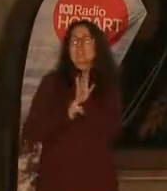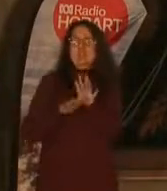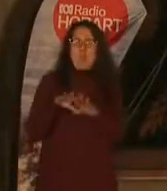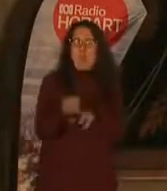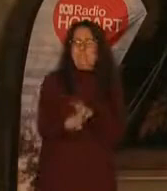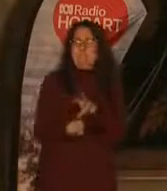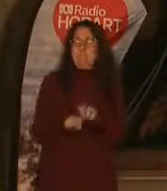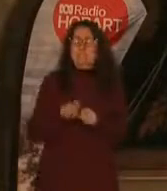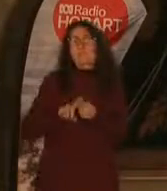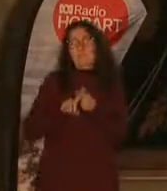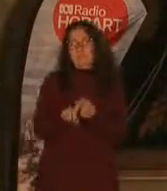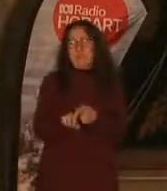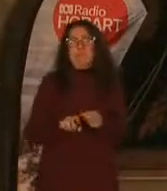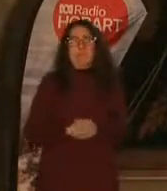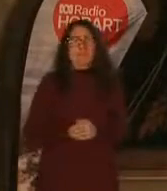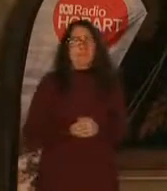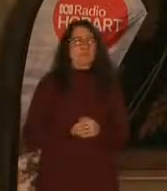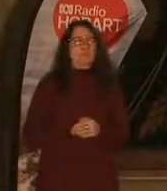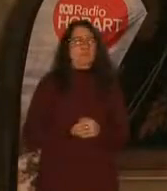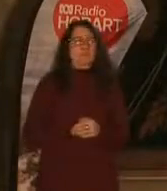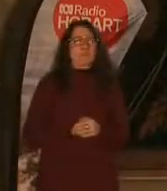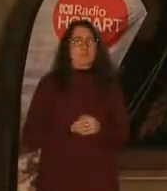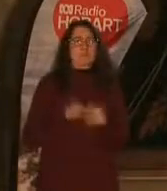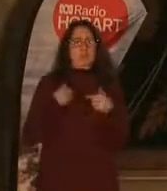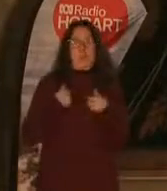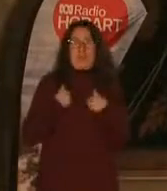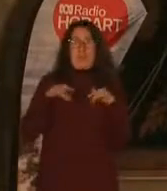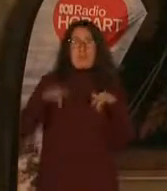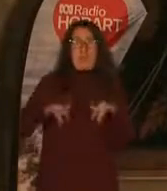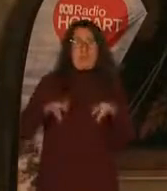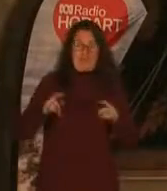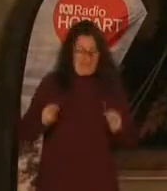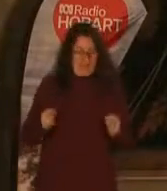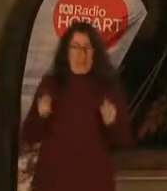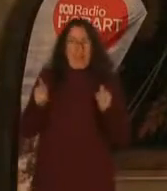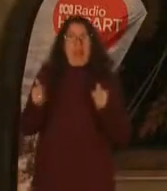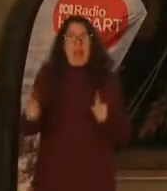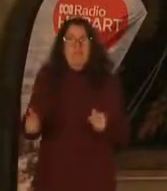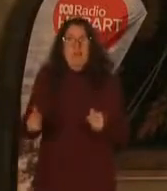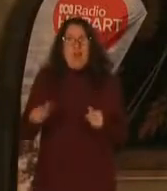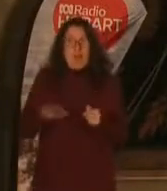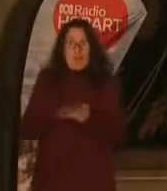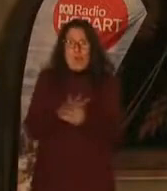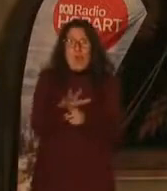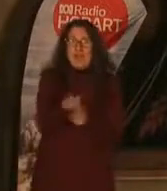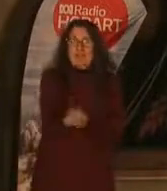we're not in any post-colonisation phase, let me tell you. We're still being colonised.